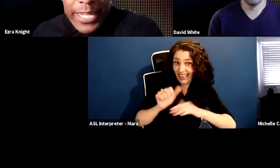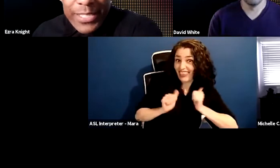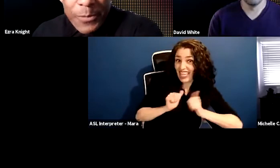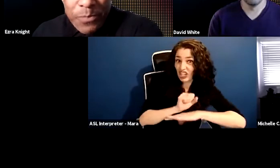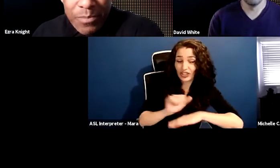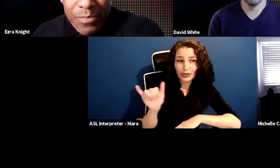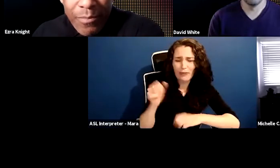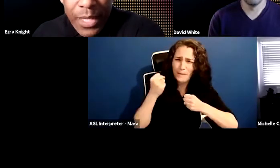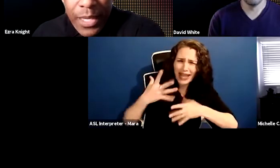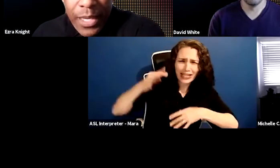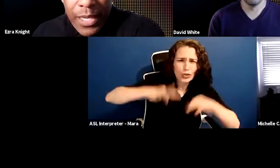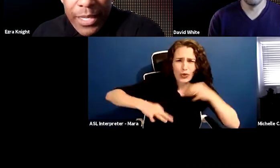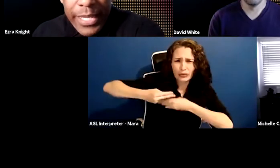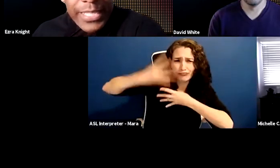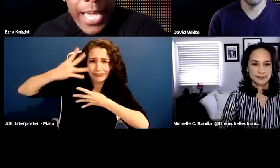of credits.